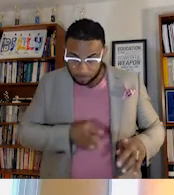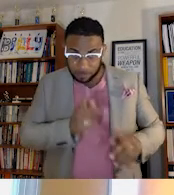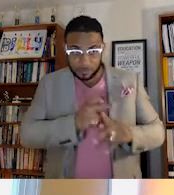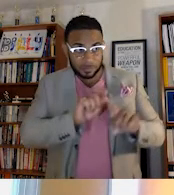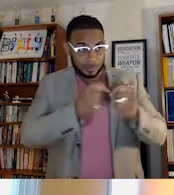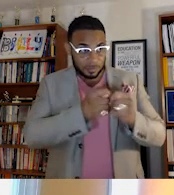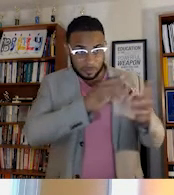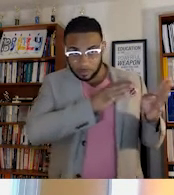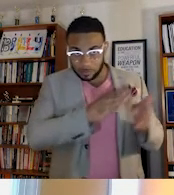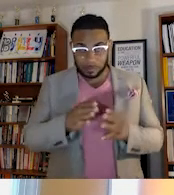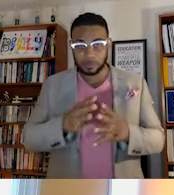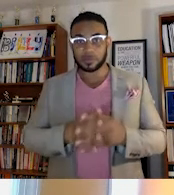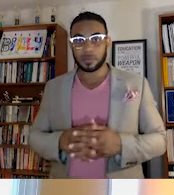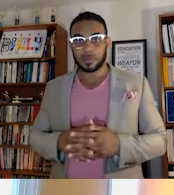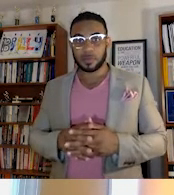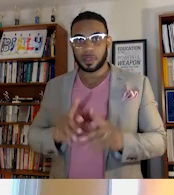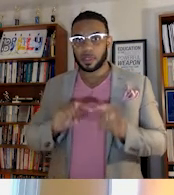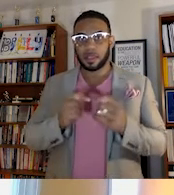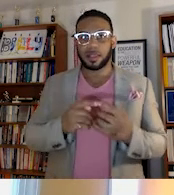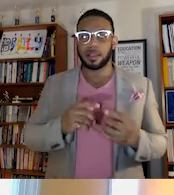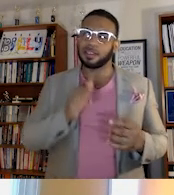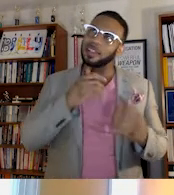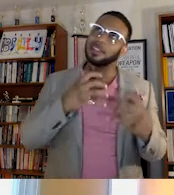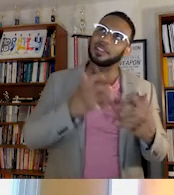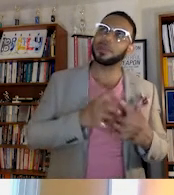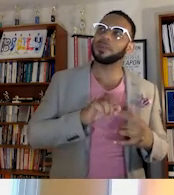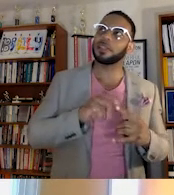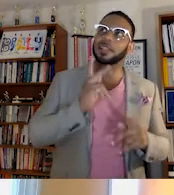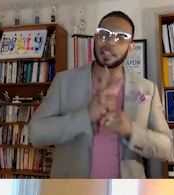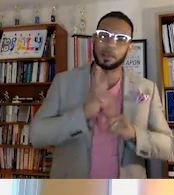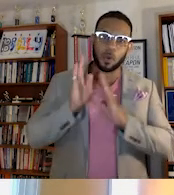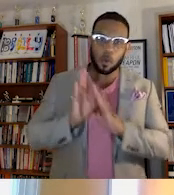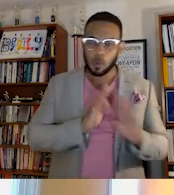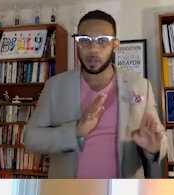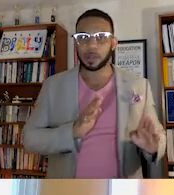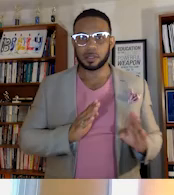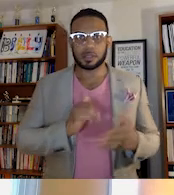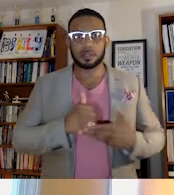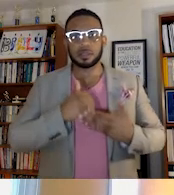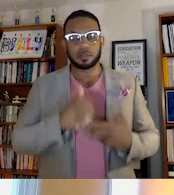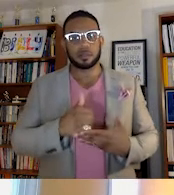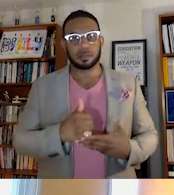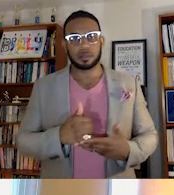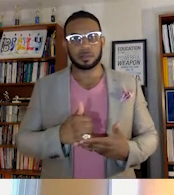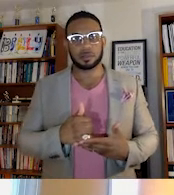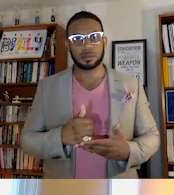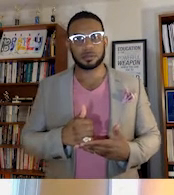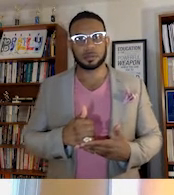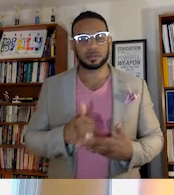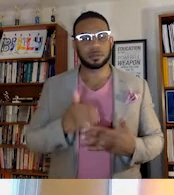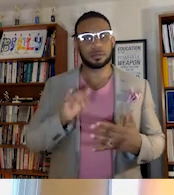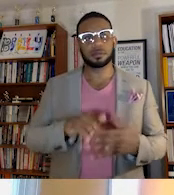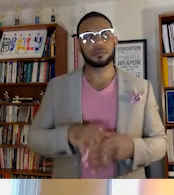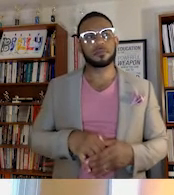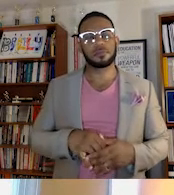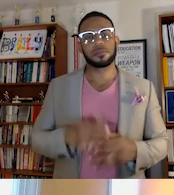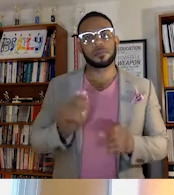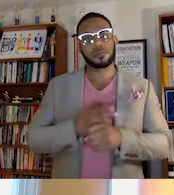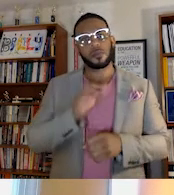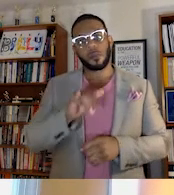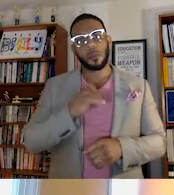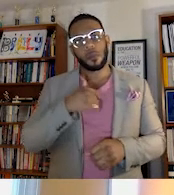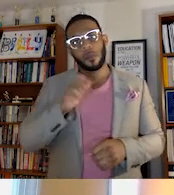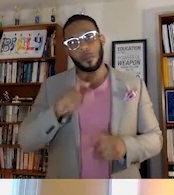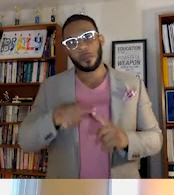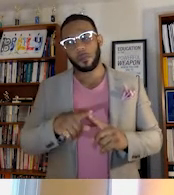team in line. The team not in line, but kept them organized. Help bring issues that I